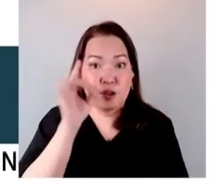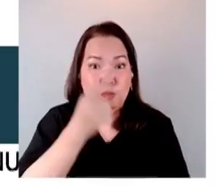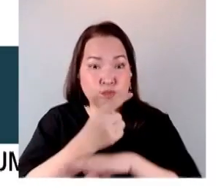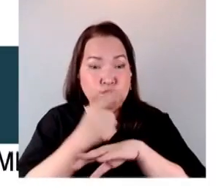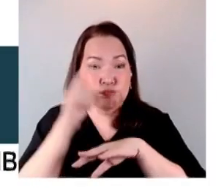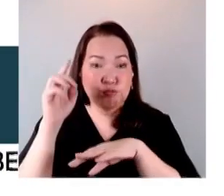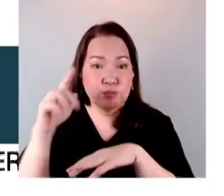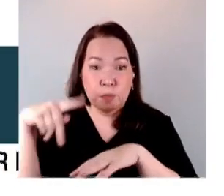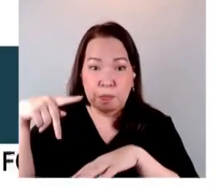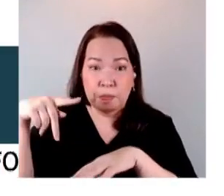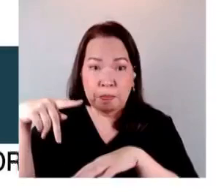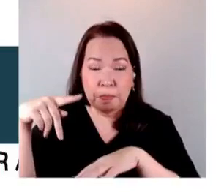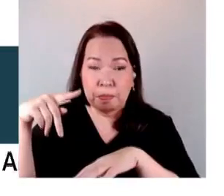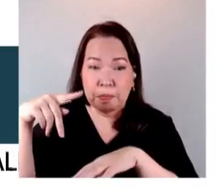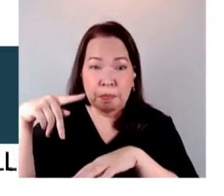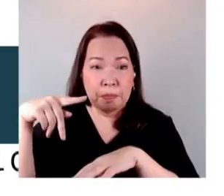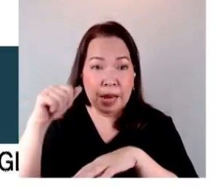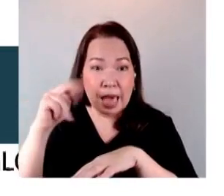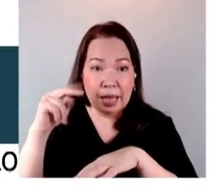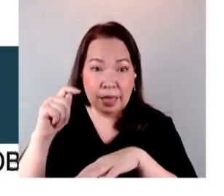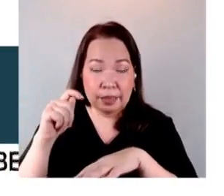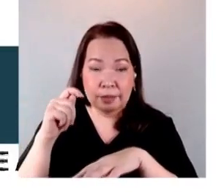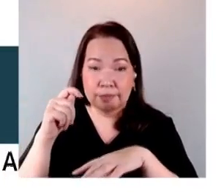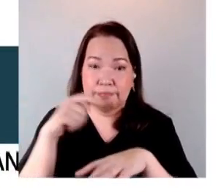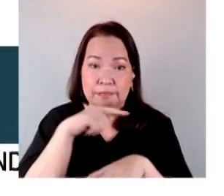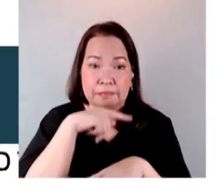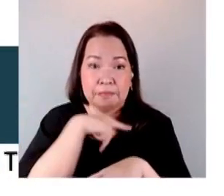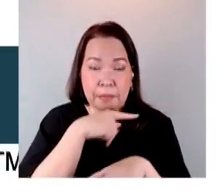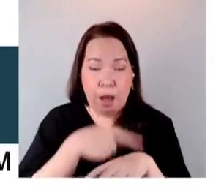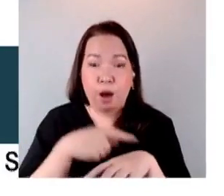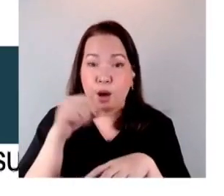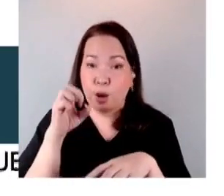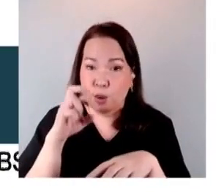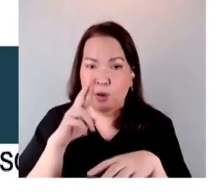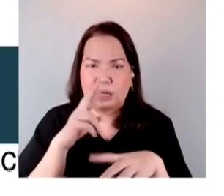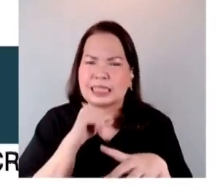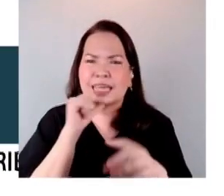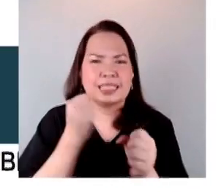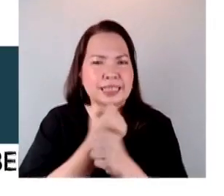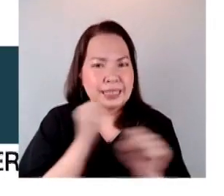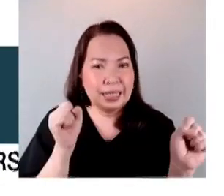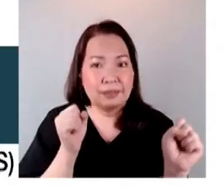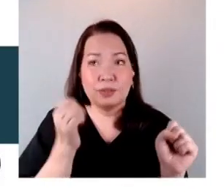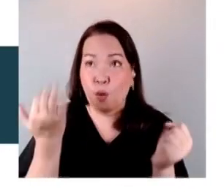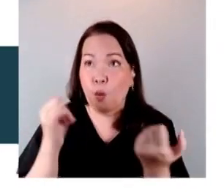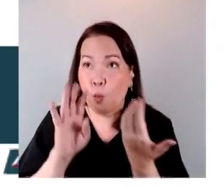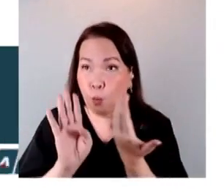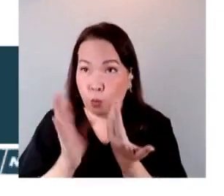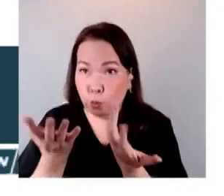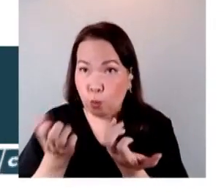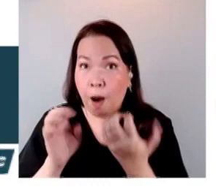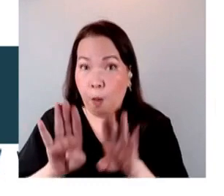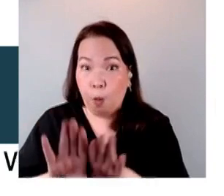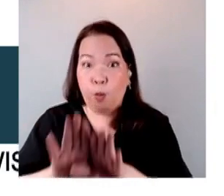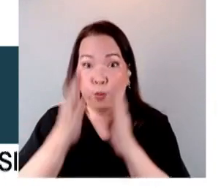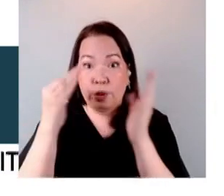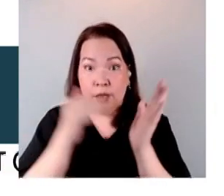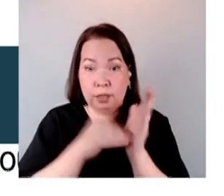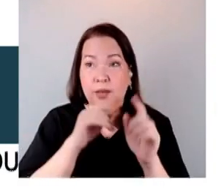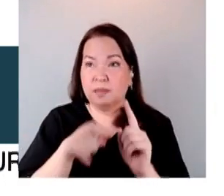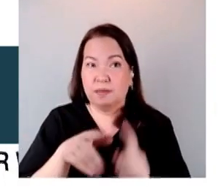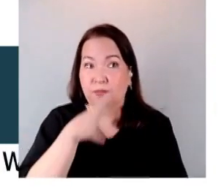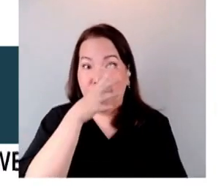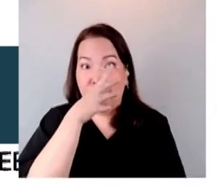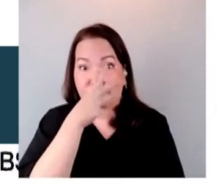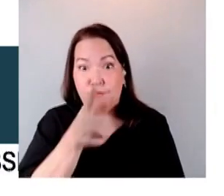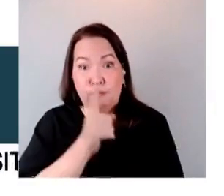So he wants to revive an unsafe nuclear power plant, and then he ignores the fact that his family,